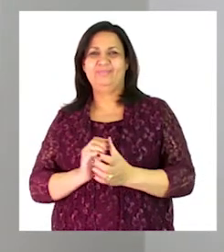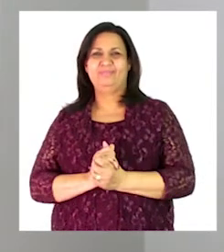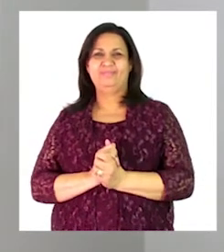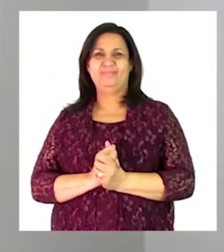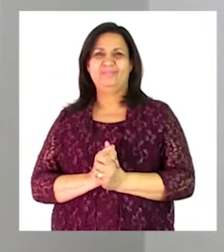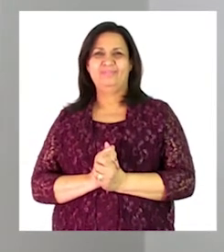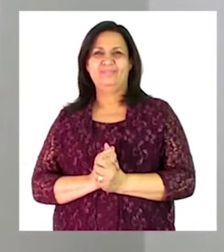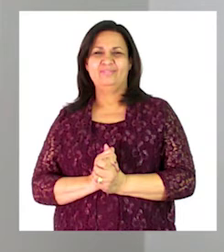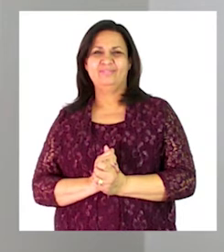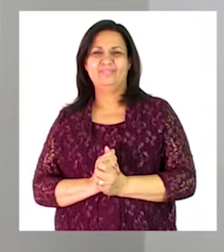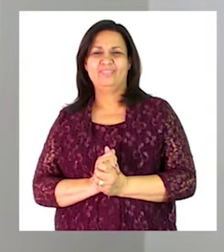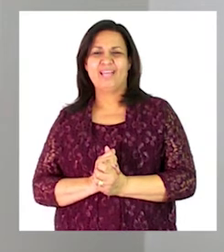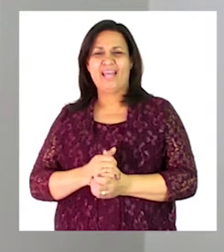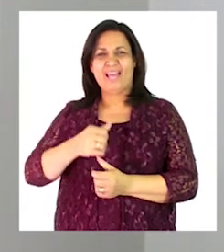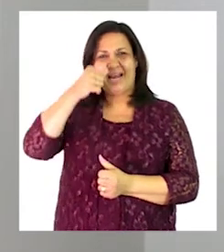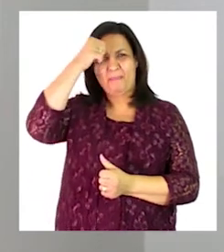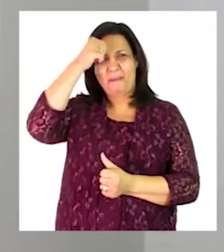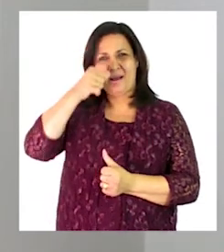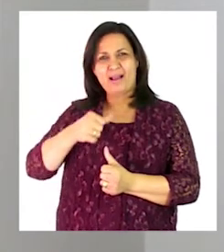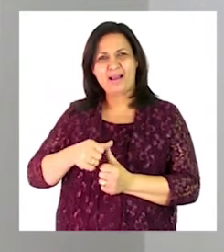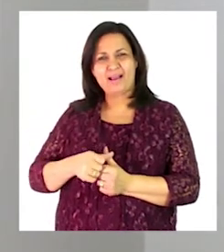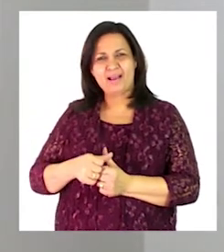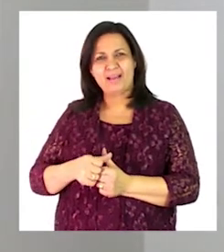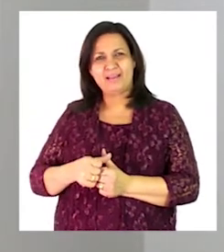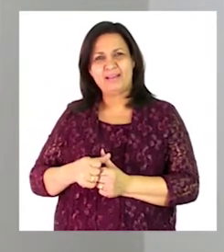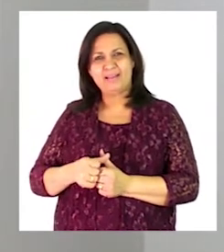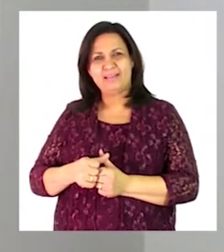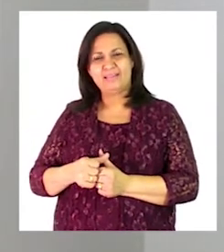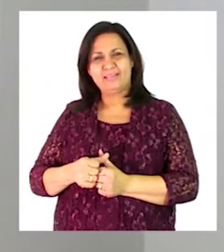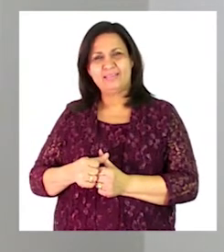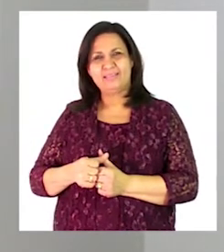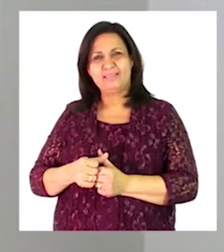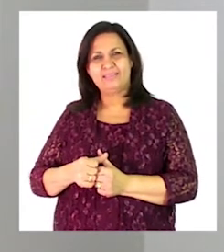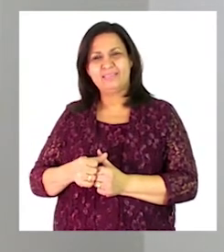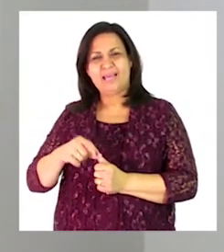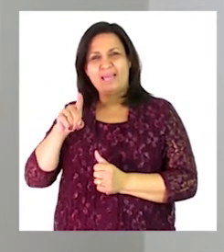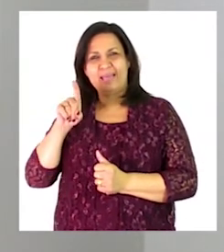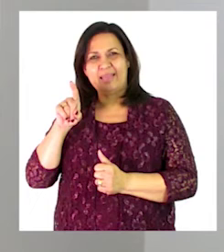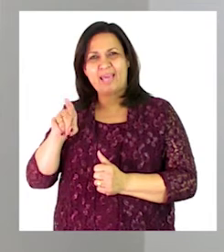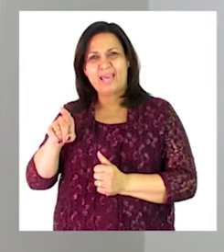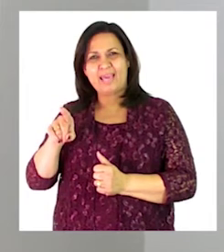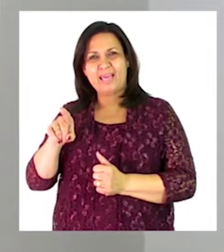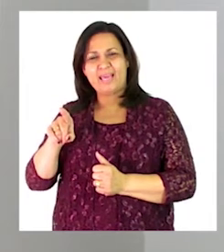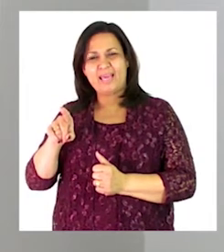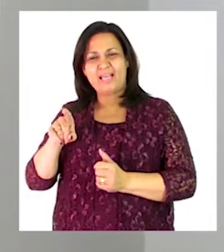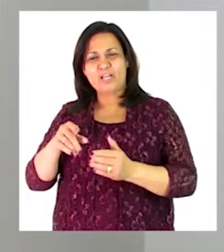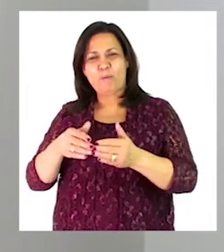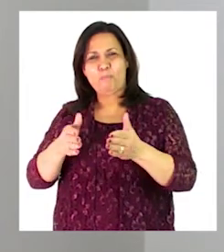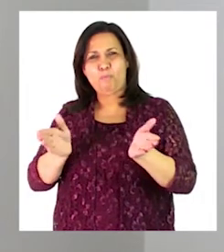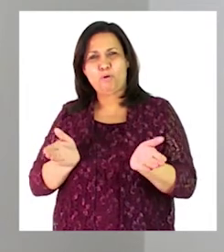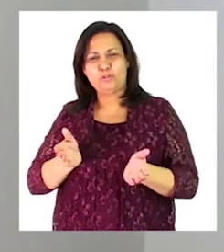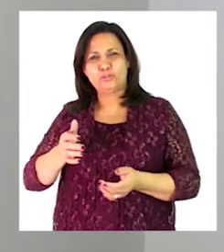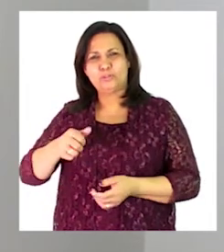Good. Remember, there is our pot, and